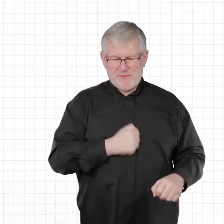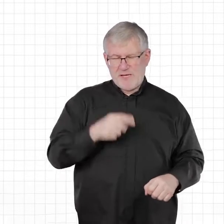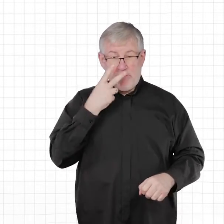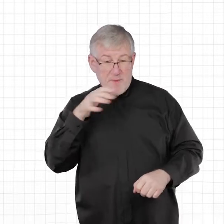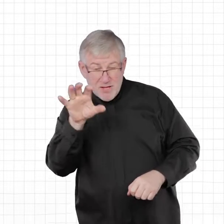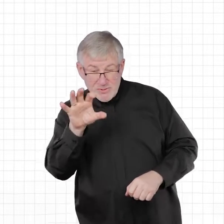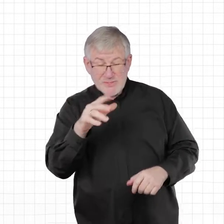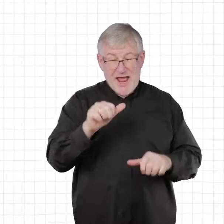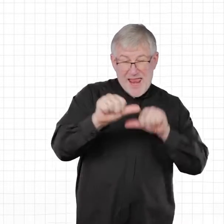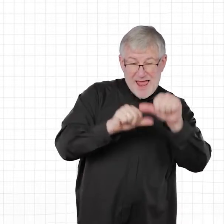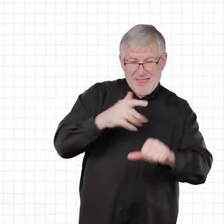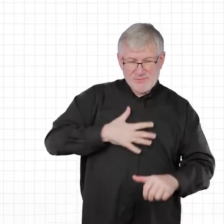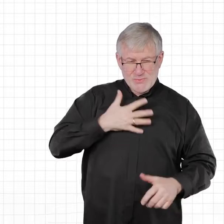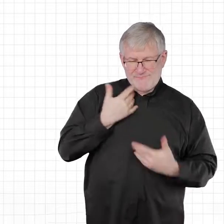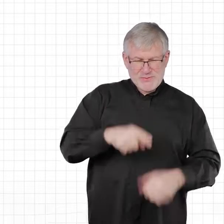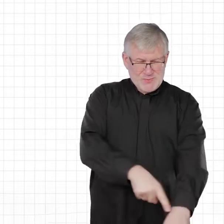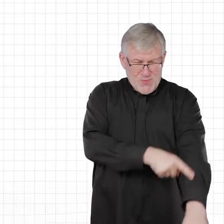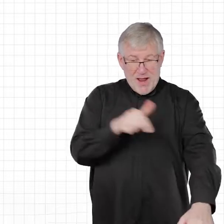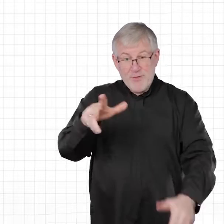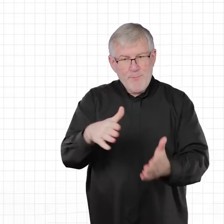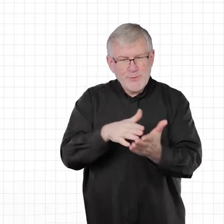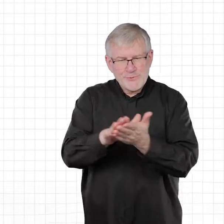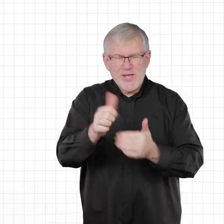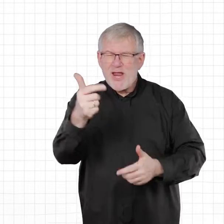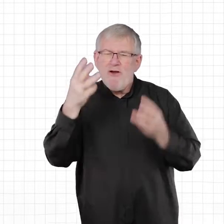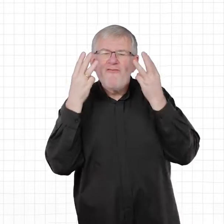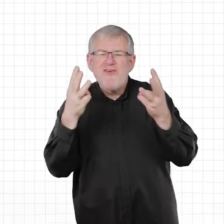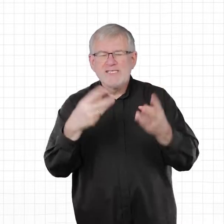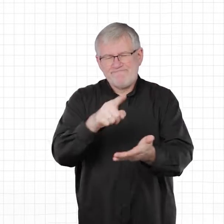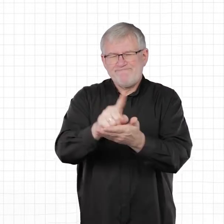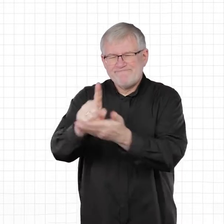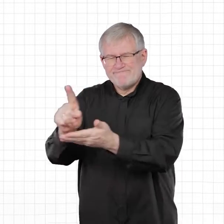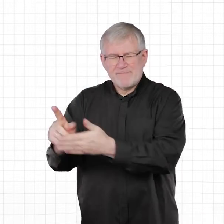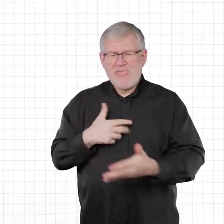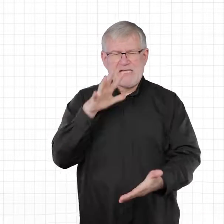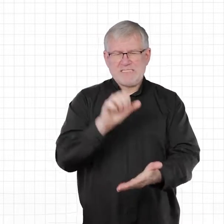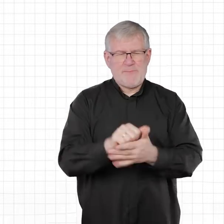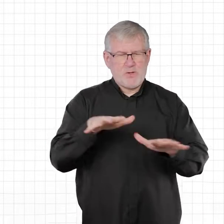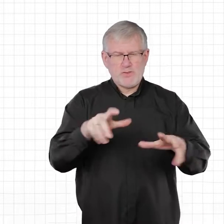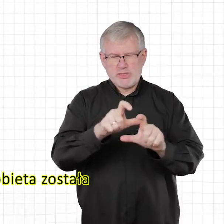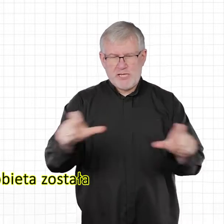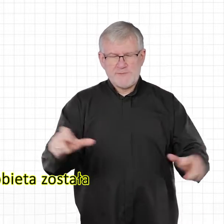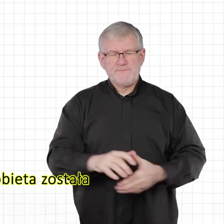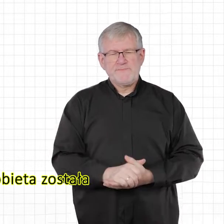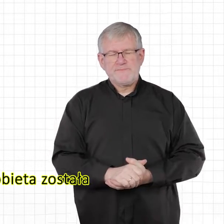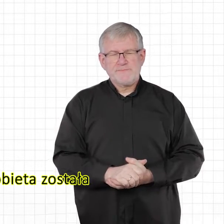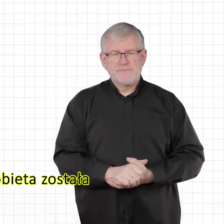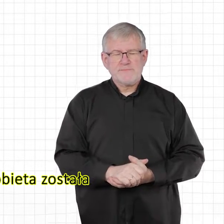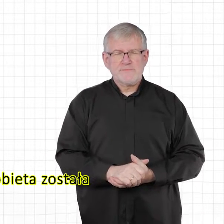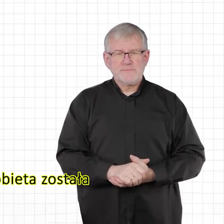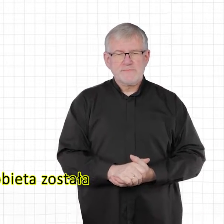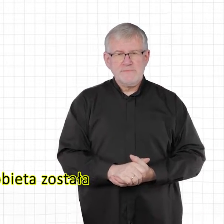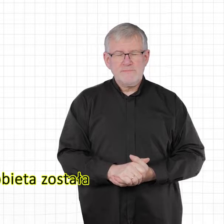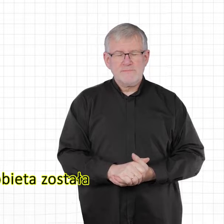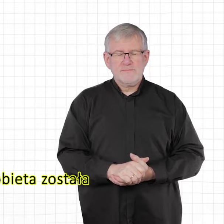list. And there's, as you see, then a rather long history of women's lists in politics in Iceland. But it took another